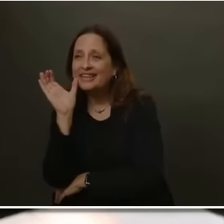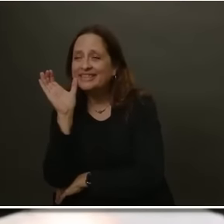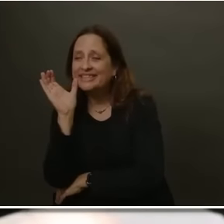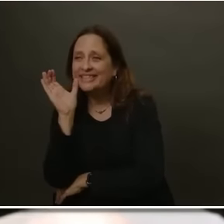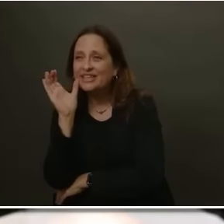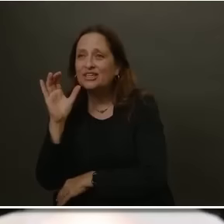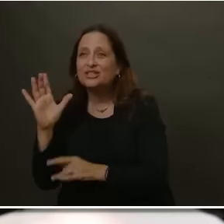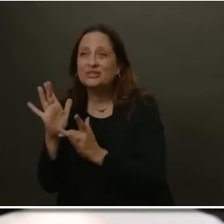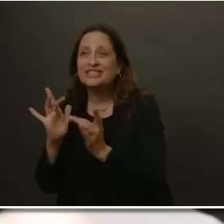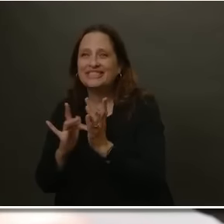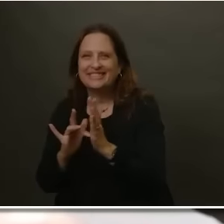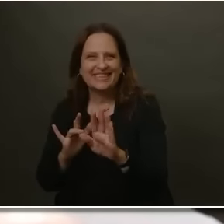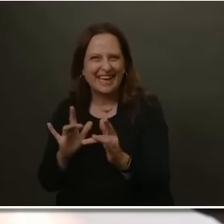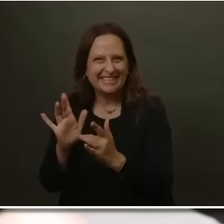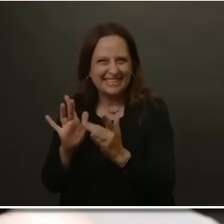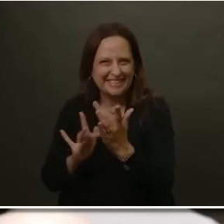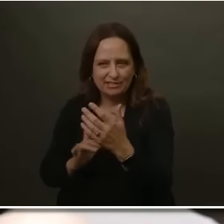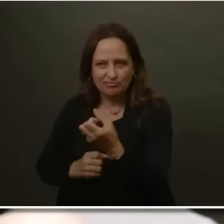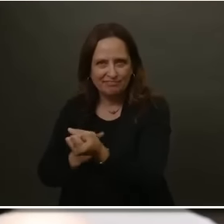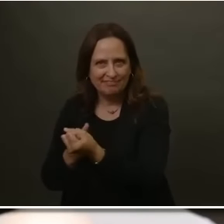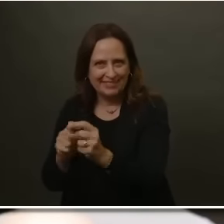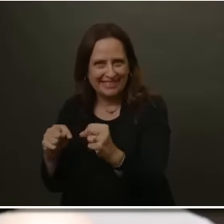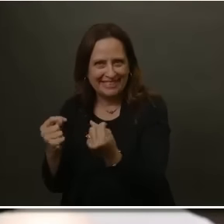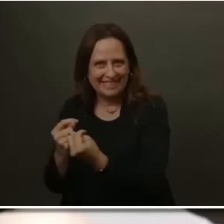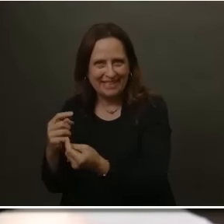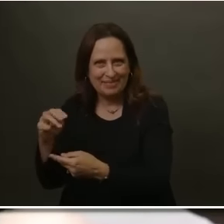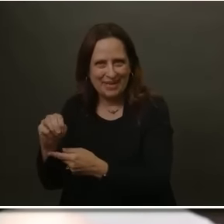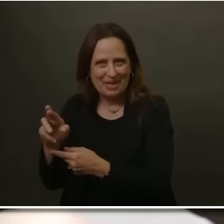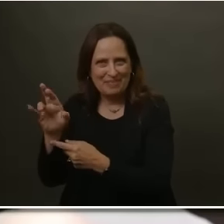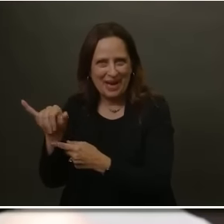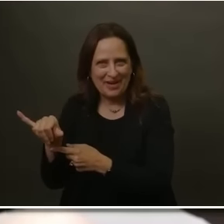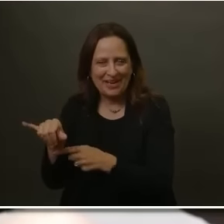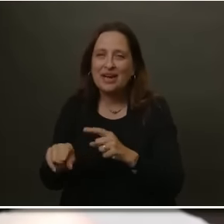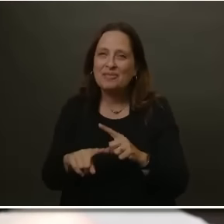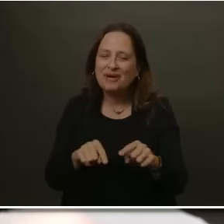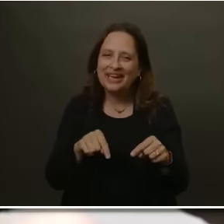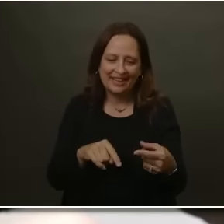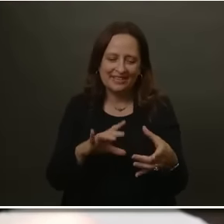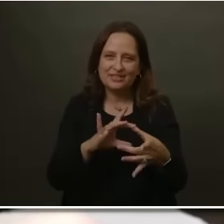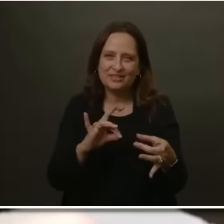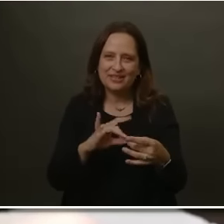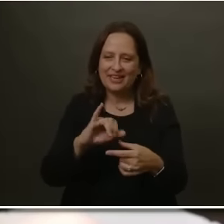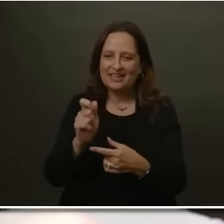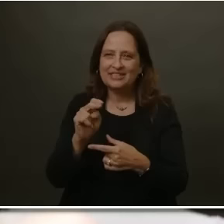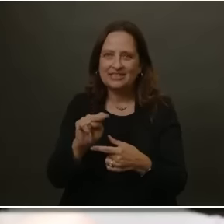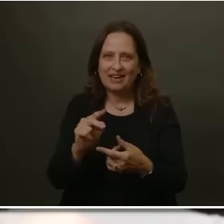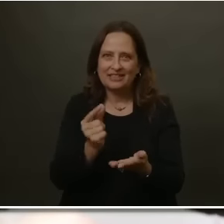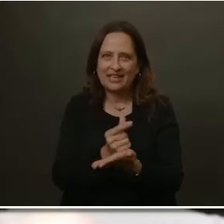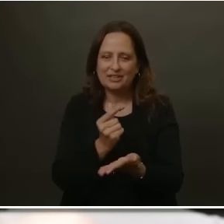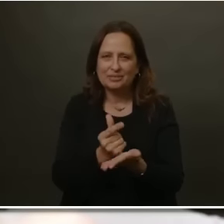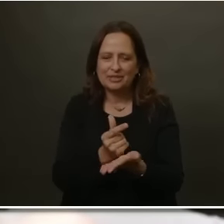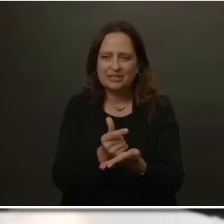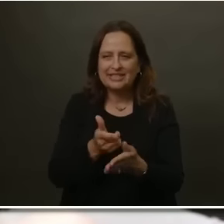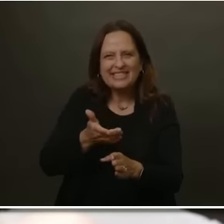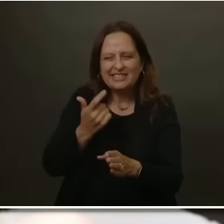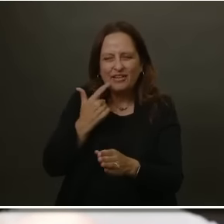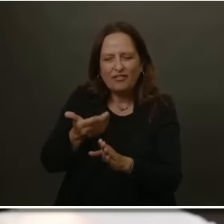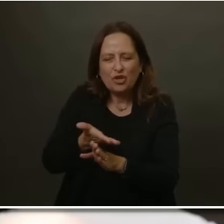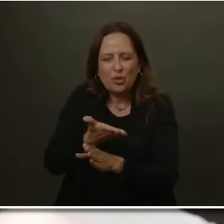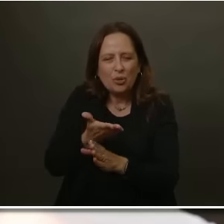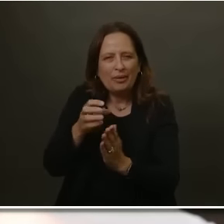Mary. Here in John's Gospel, just a few verses before our reading begins, things are much more serious than